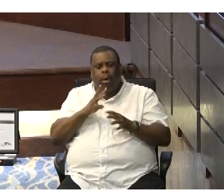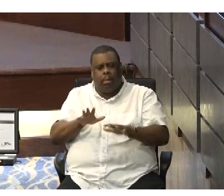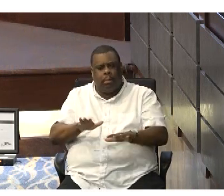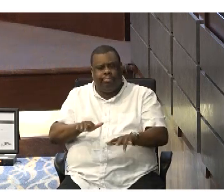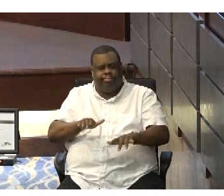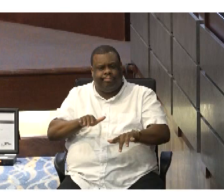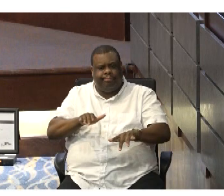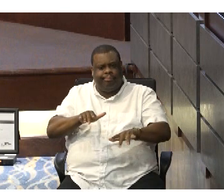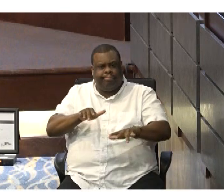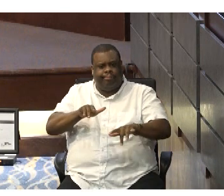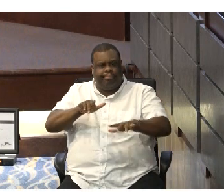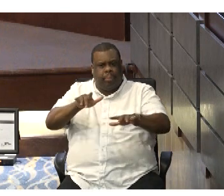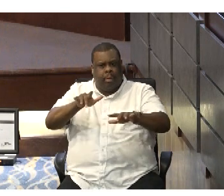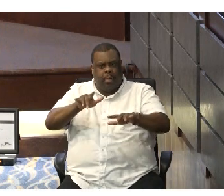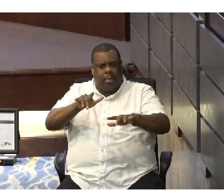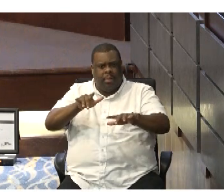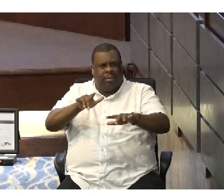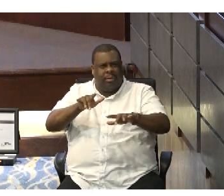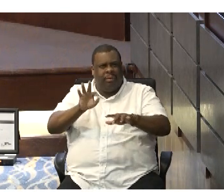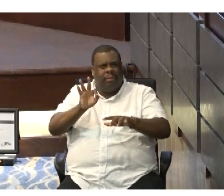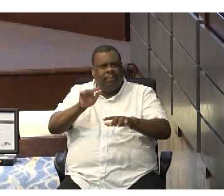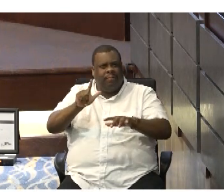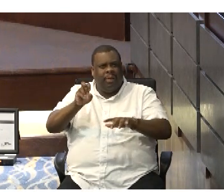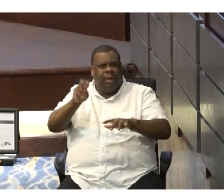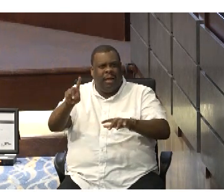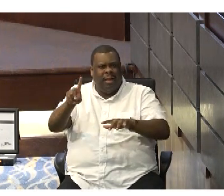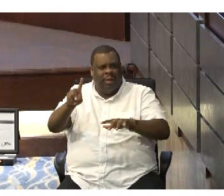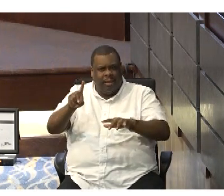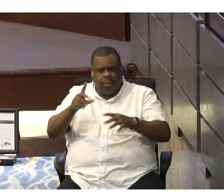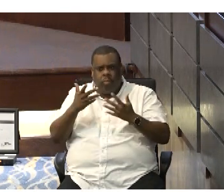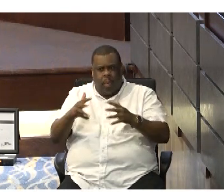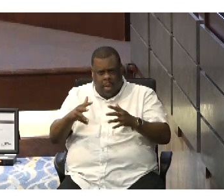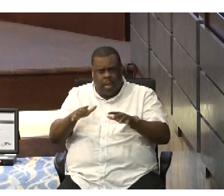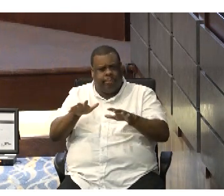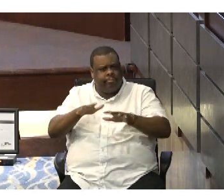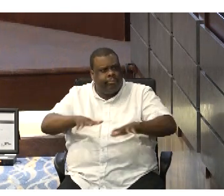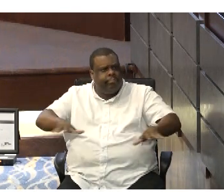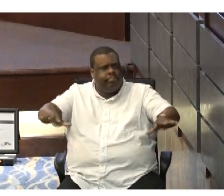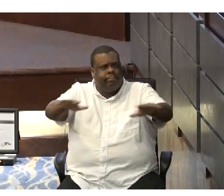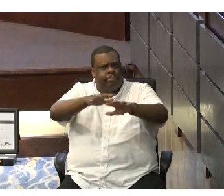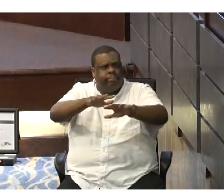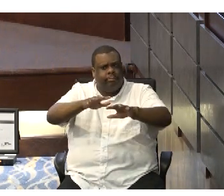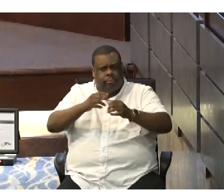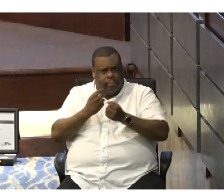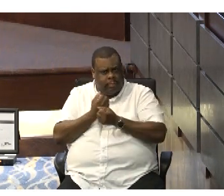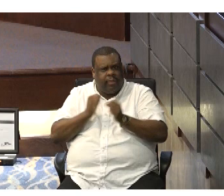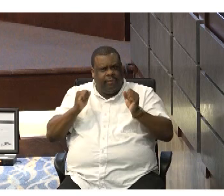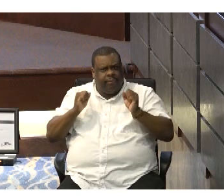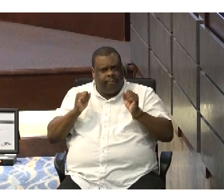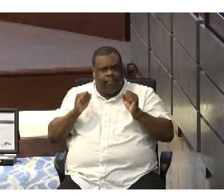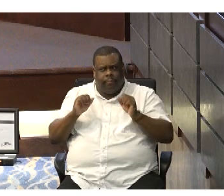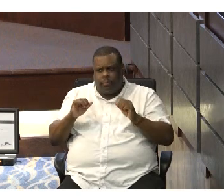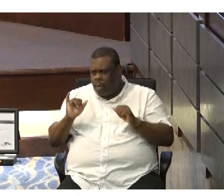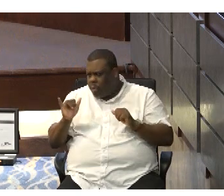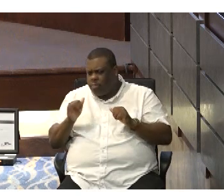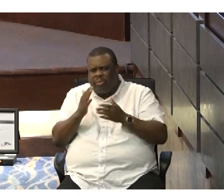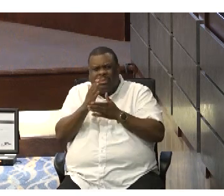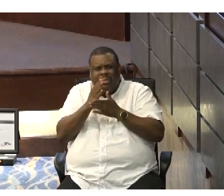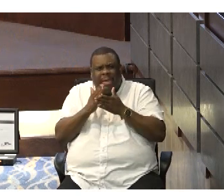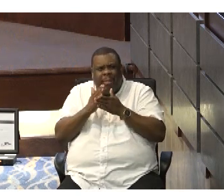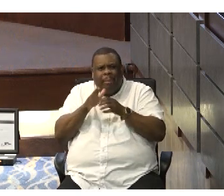from flooding. We need to preserve the environment, and we need to promote the economic well-being of the city. And places that